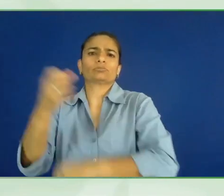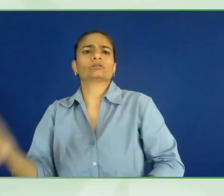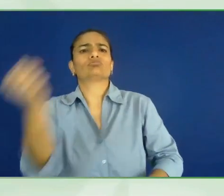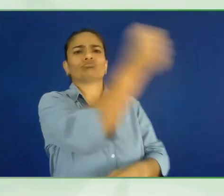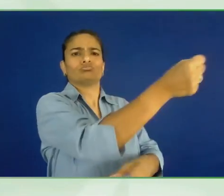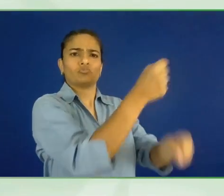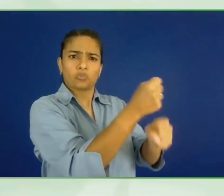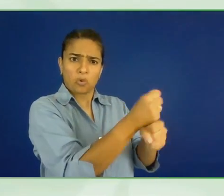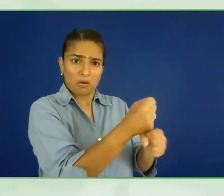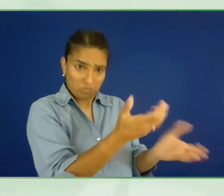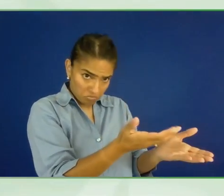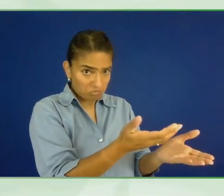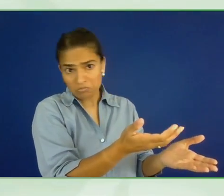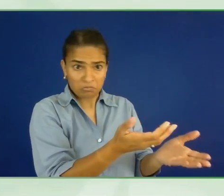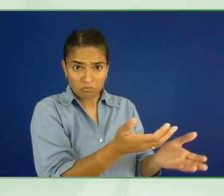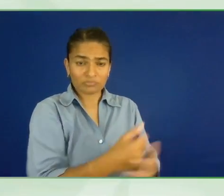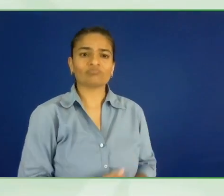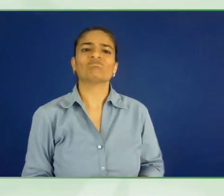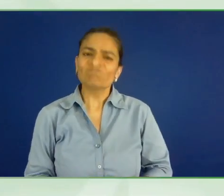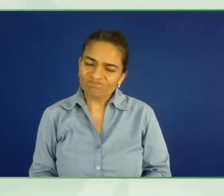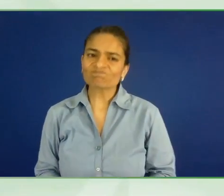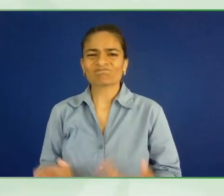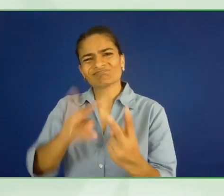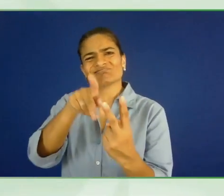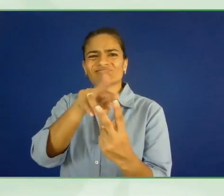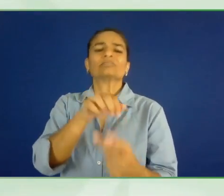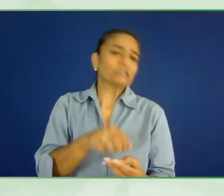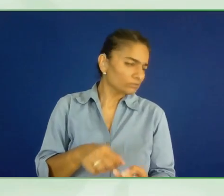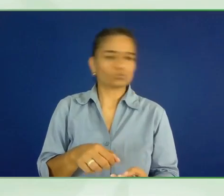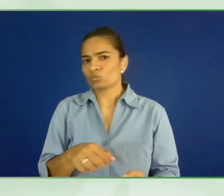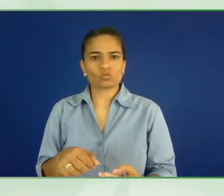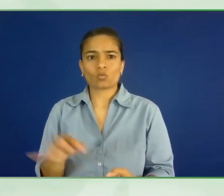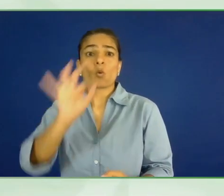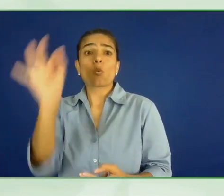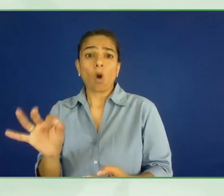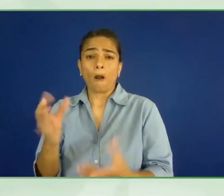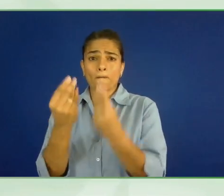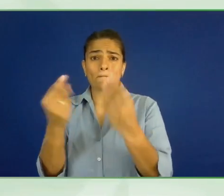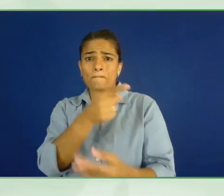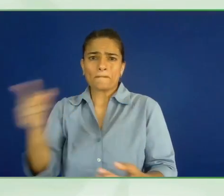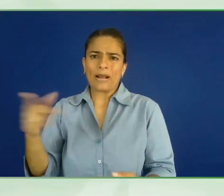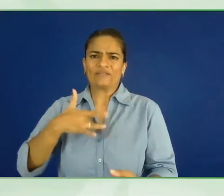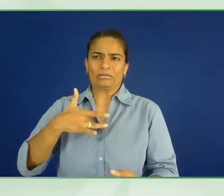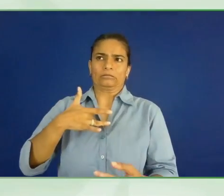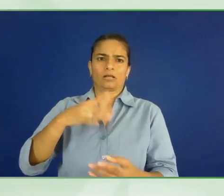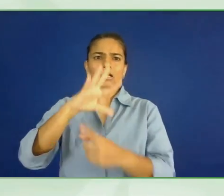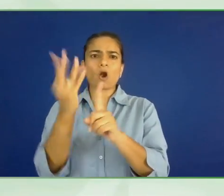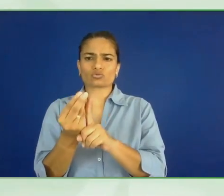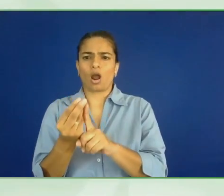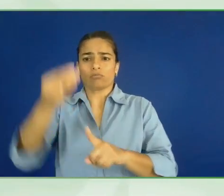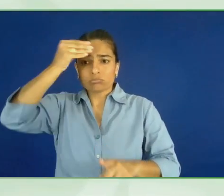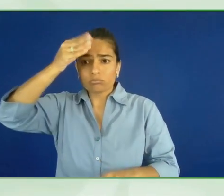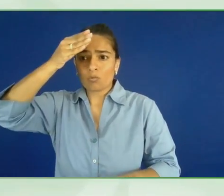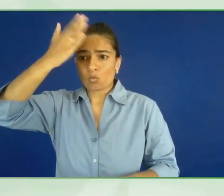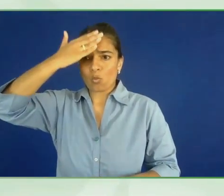creates a culture where there's comfort and knowledge. So we do have federal laws and targets that are trying to be met, and within